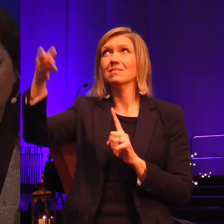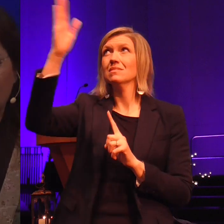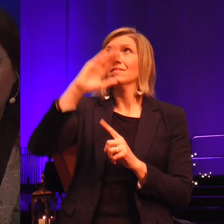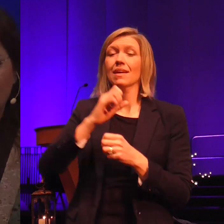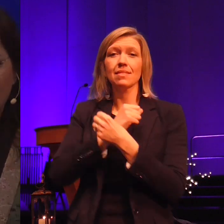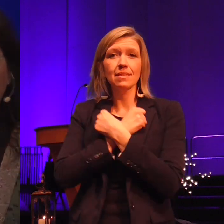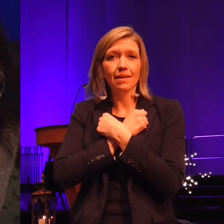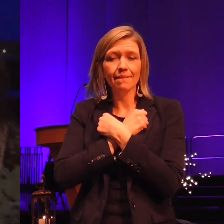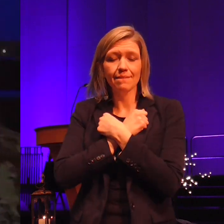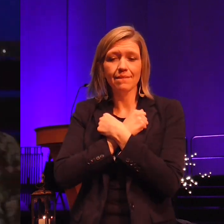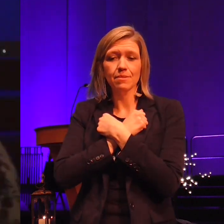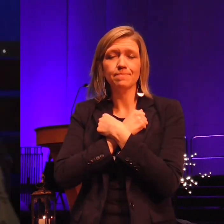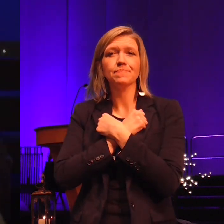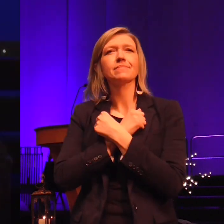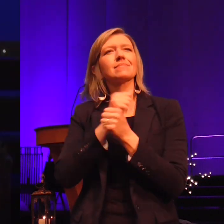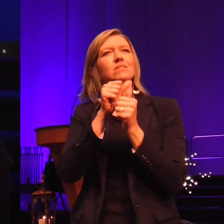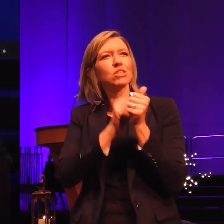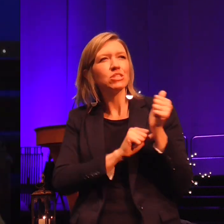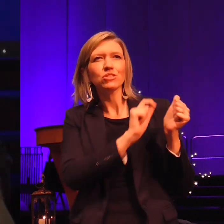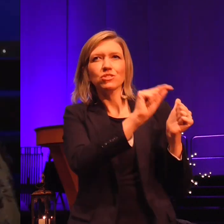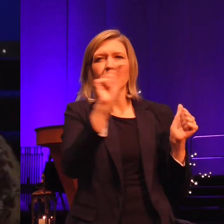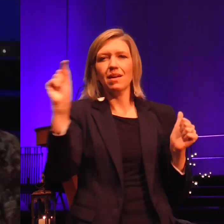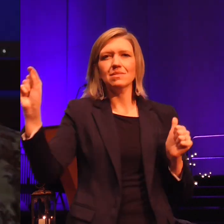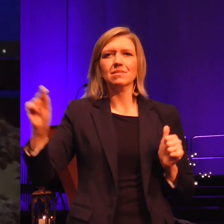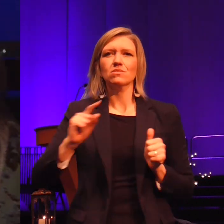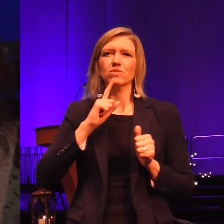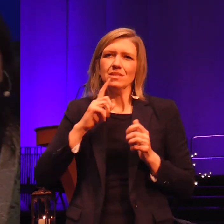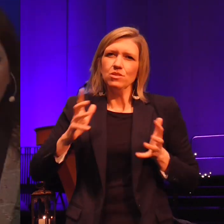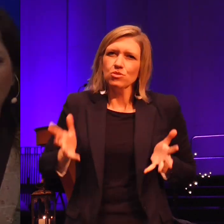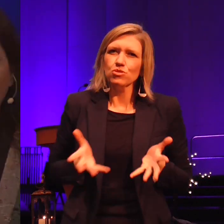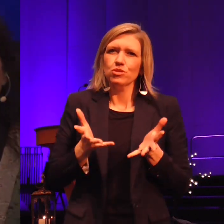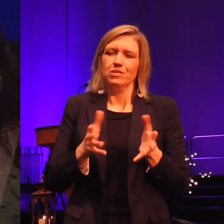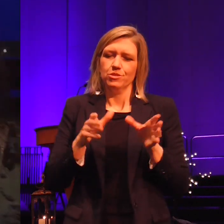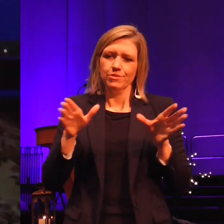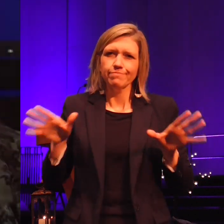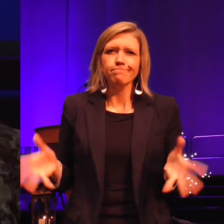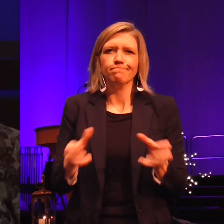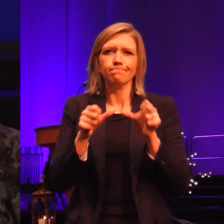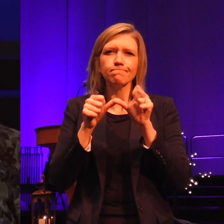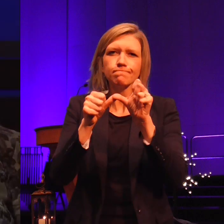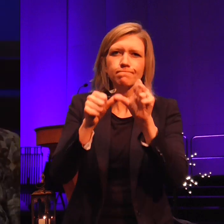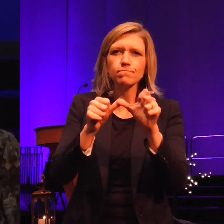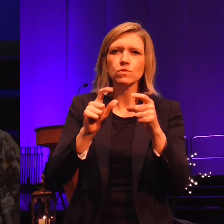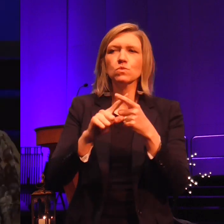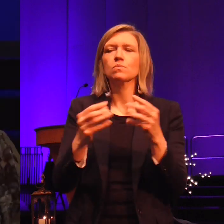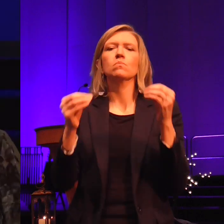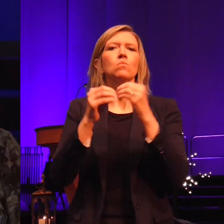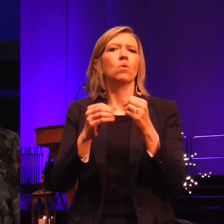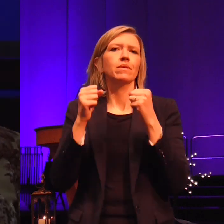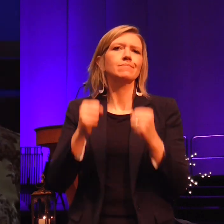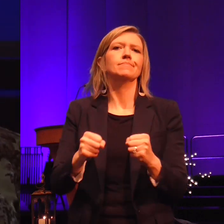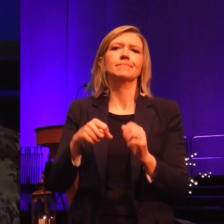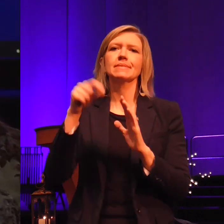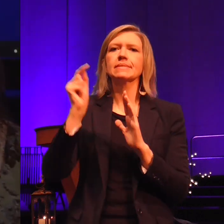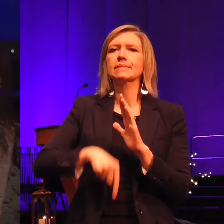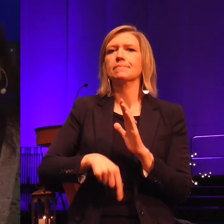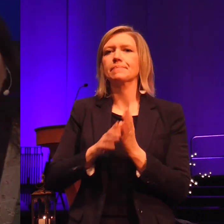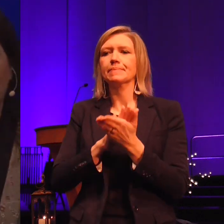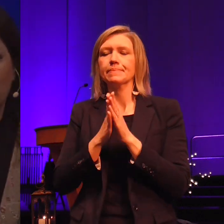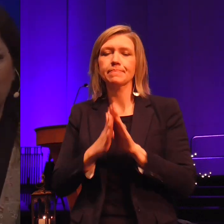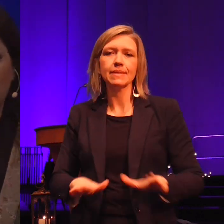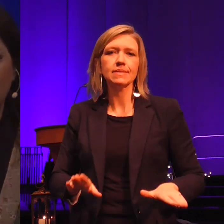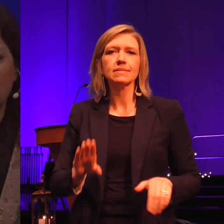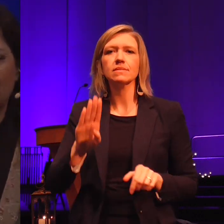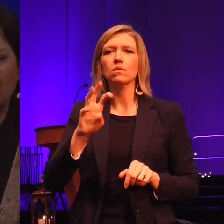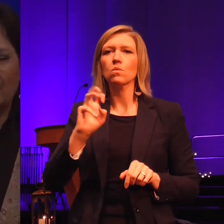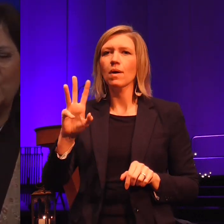is. And that each one of us is being encouraged and nudged forward into greater peace and well-being through this powerful path